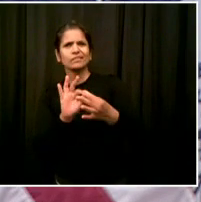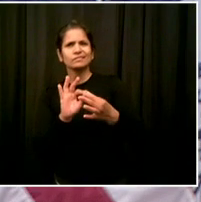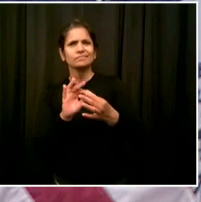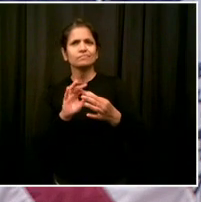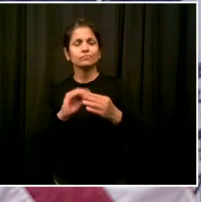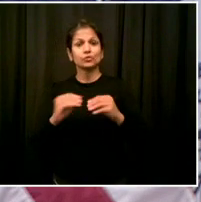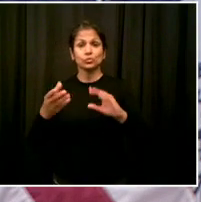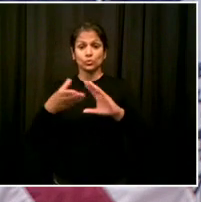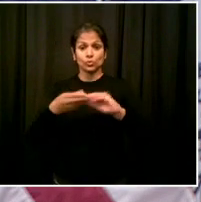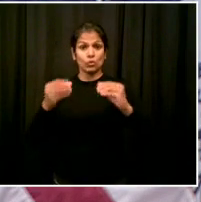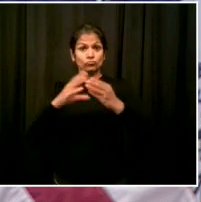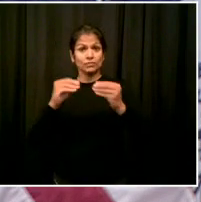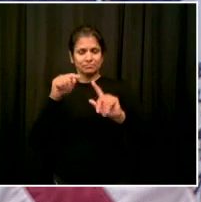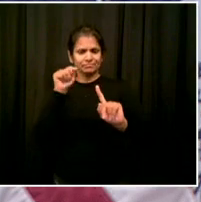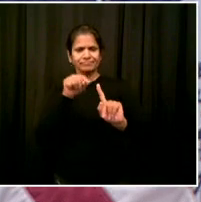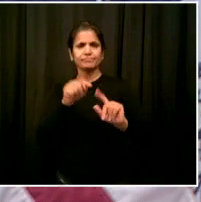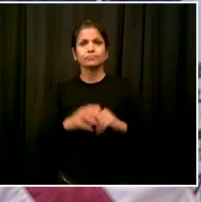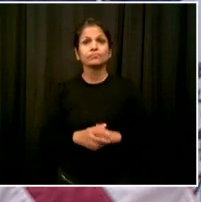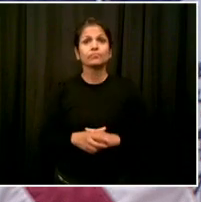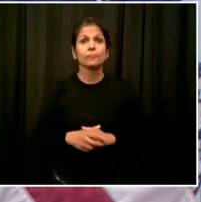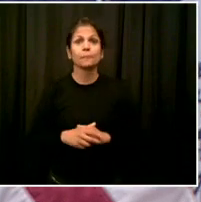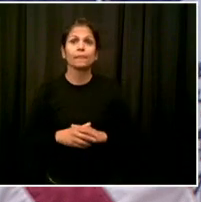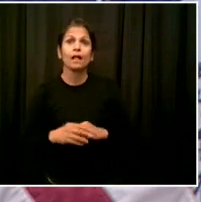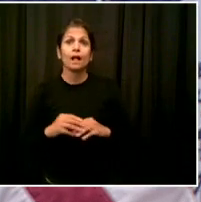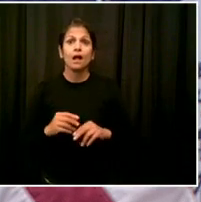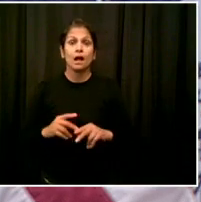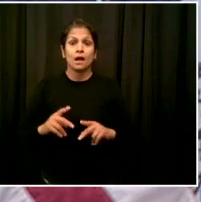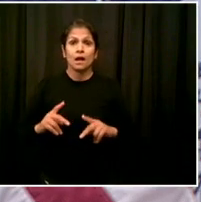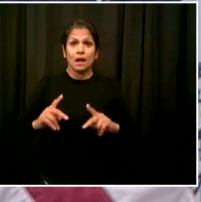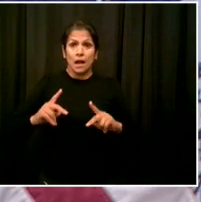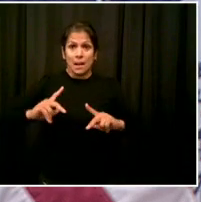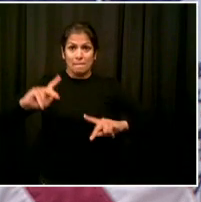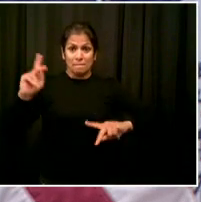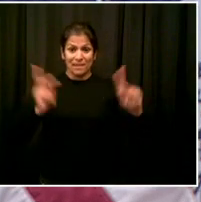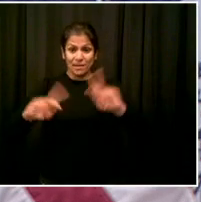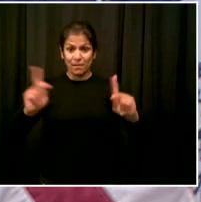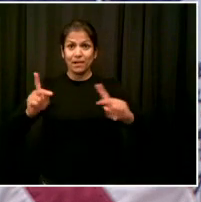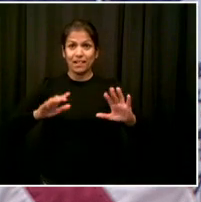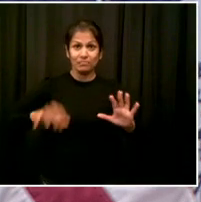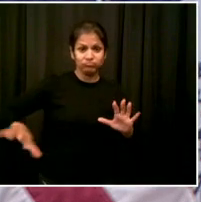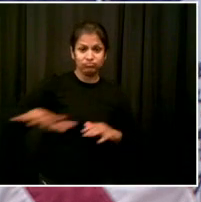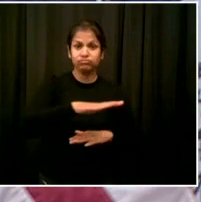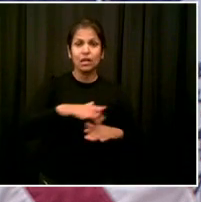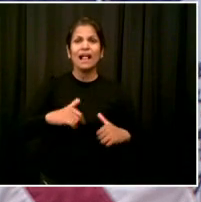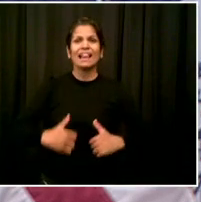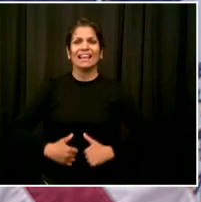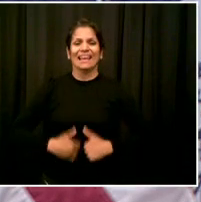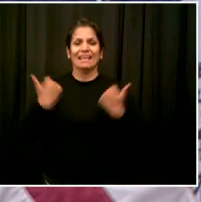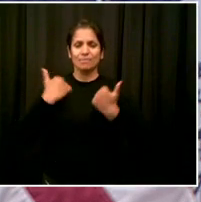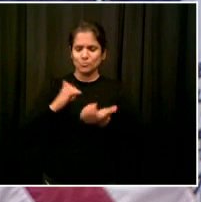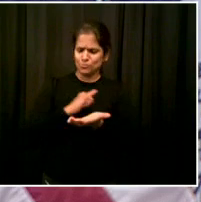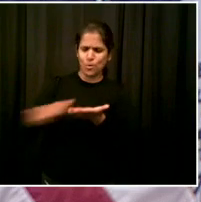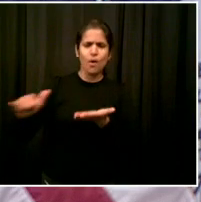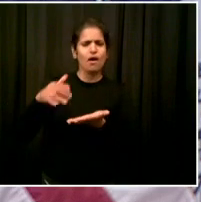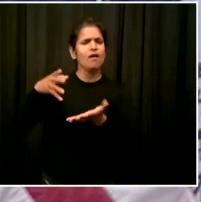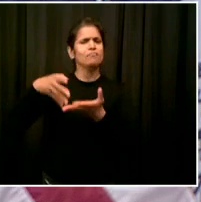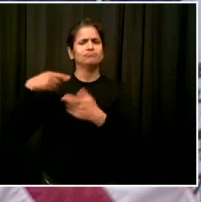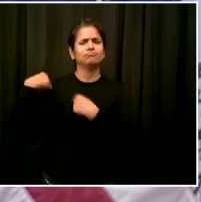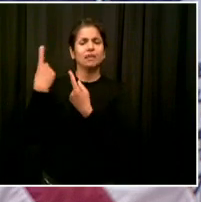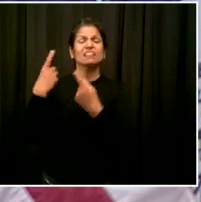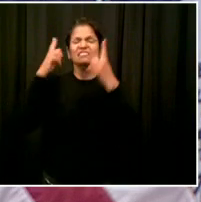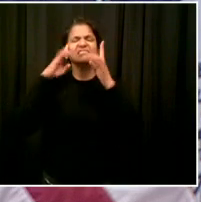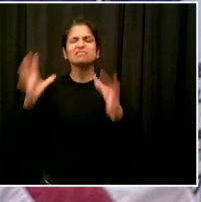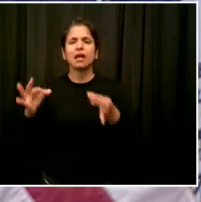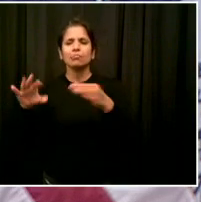the city. We have uncertain future on schools, what they're going to look like in the